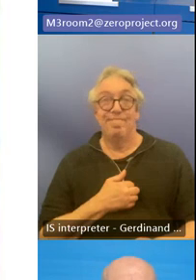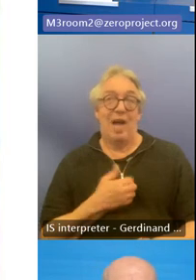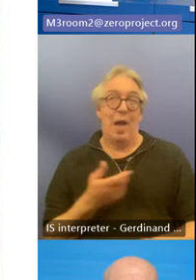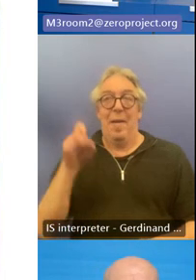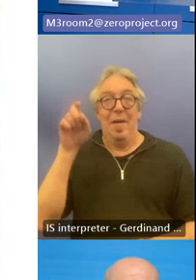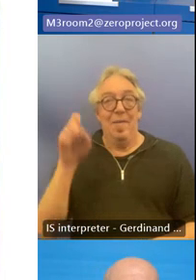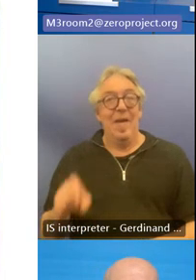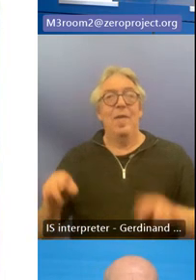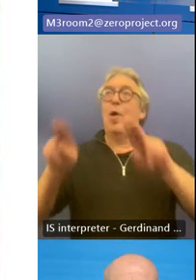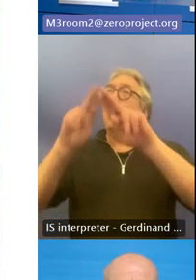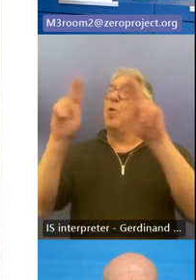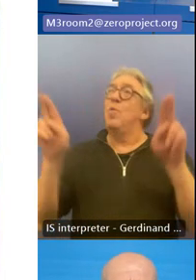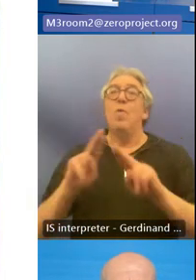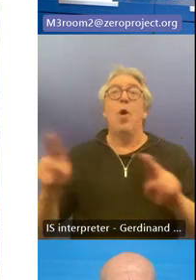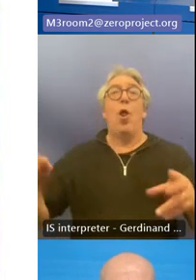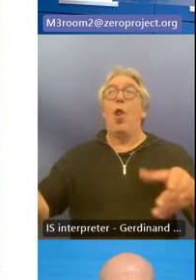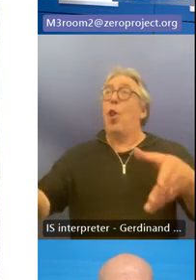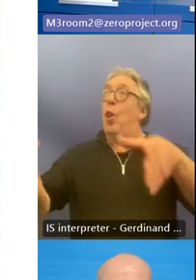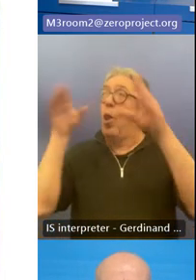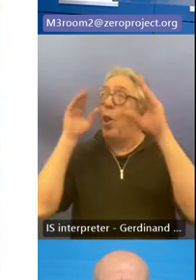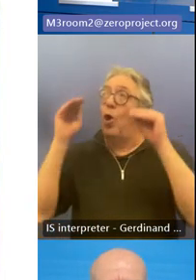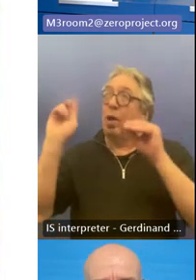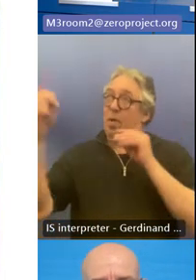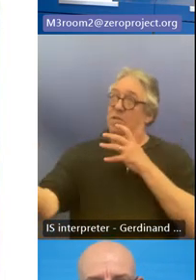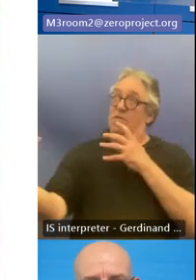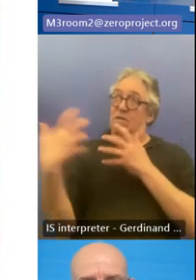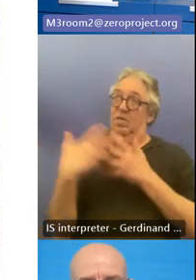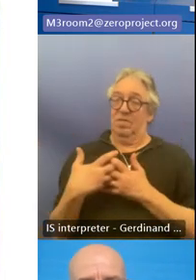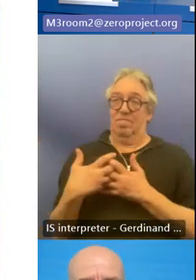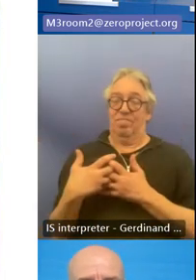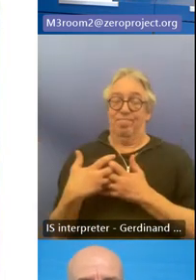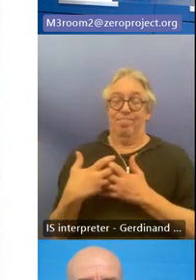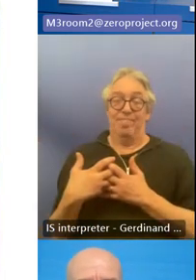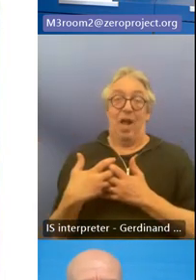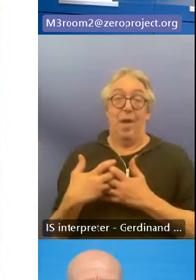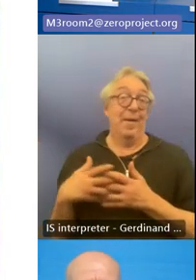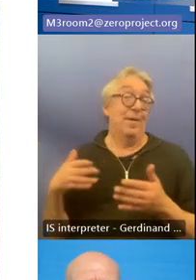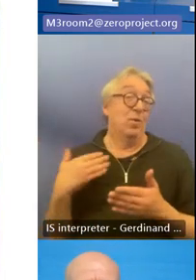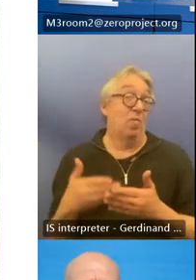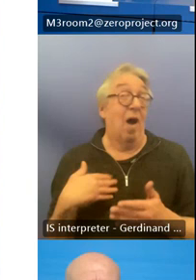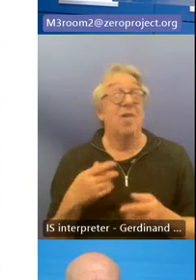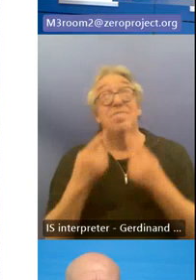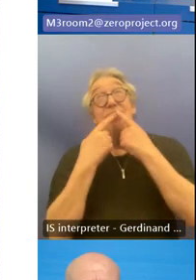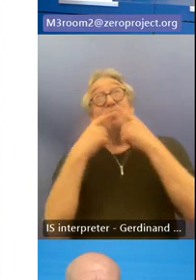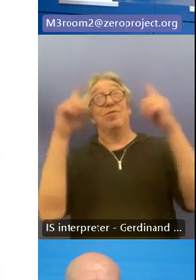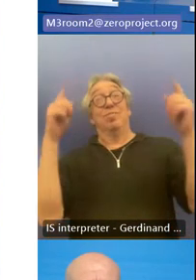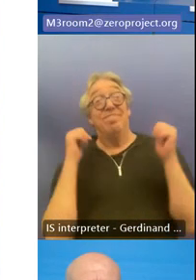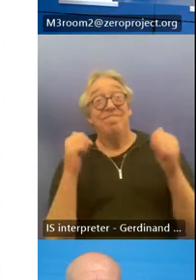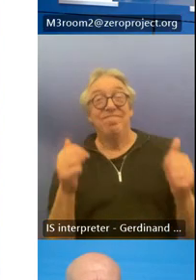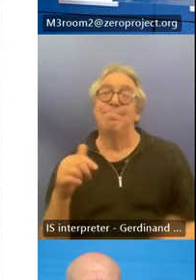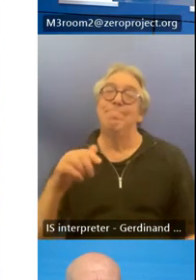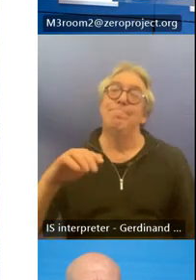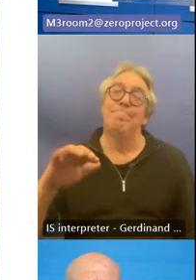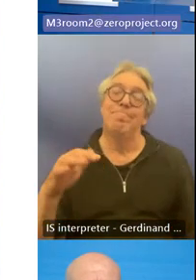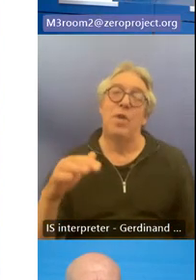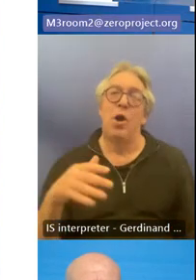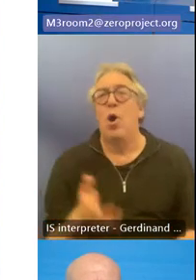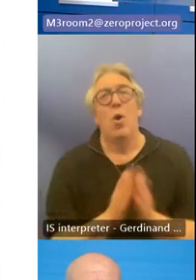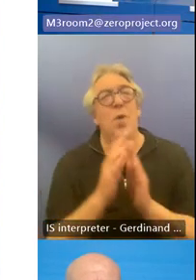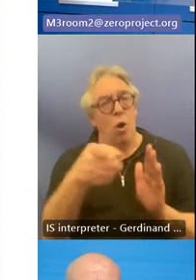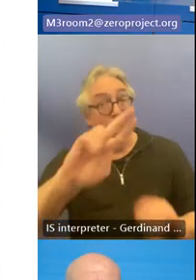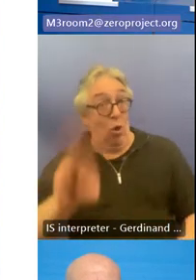steps. And you can read Tanya's story, and that